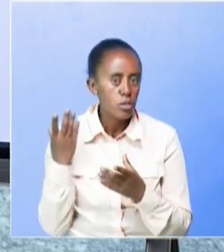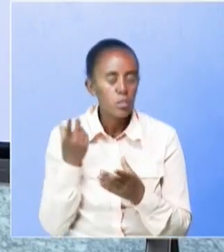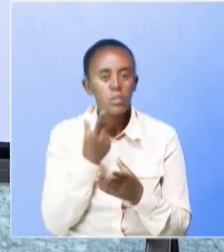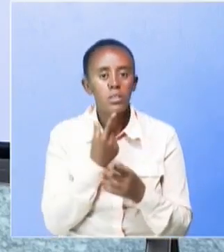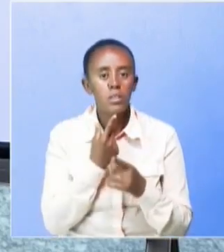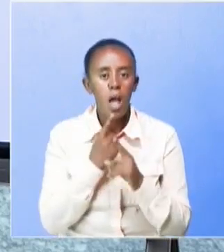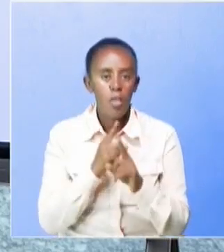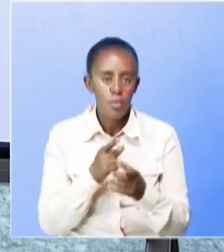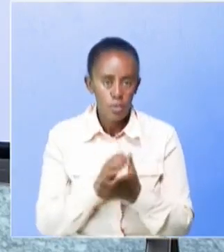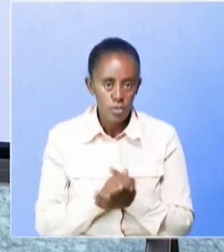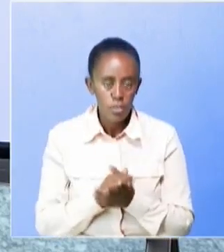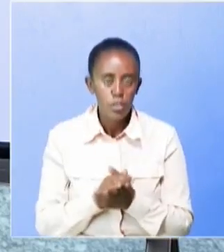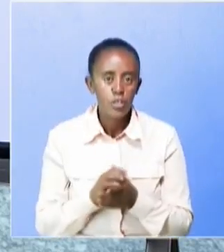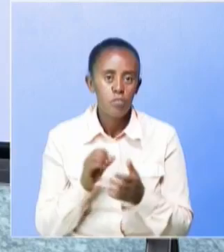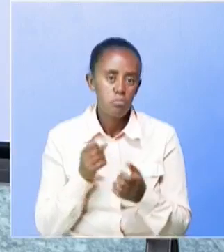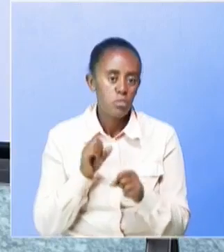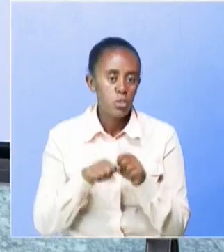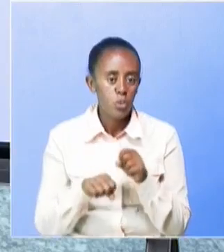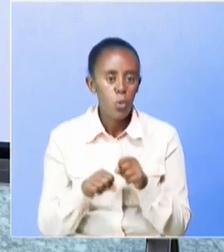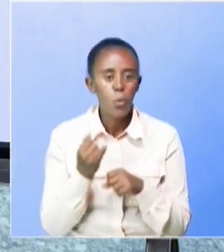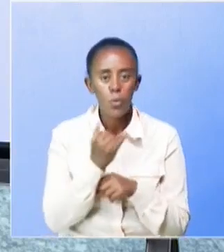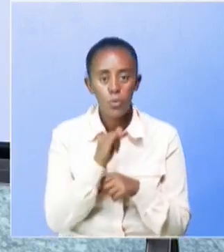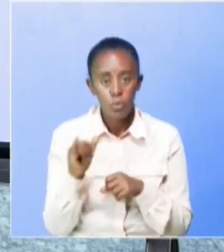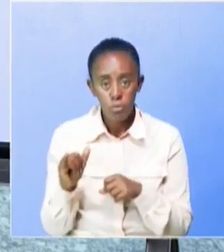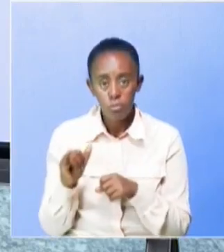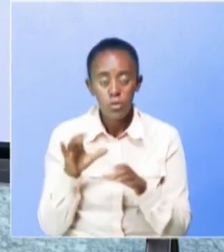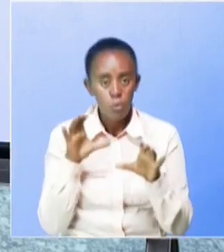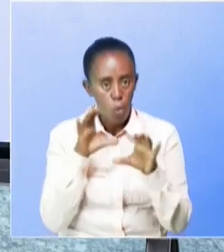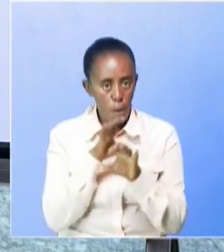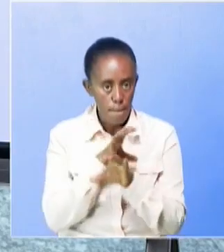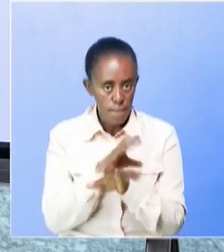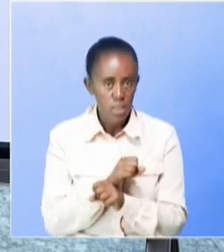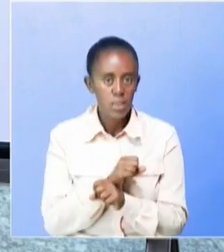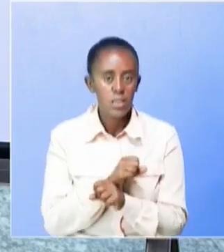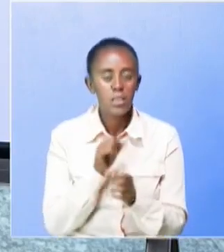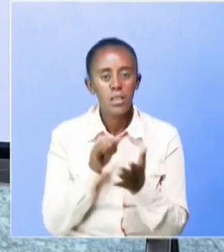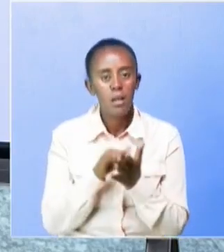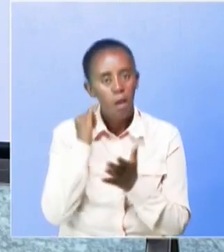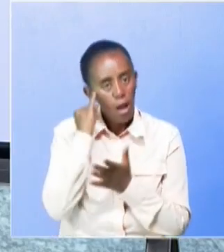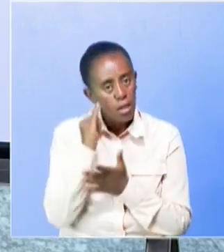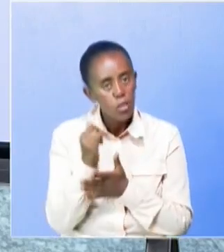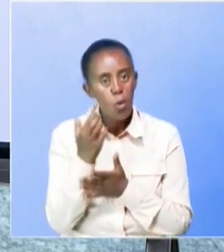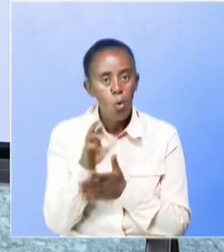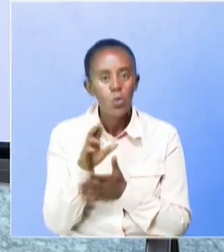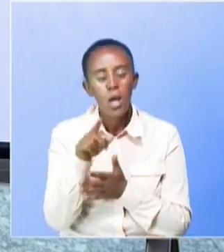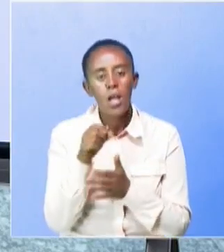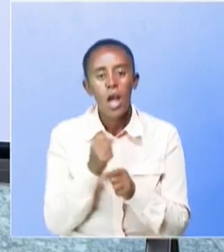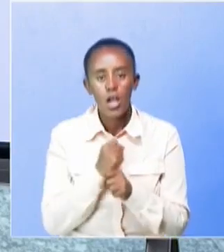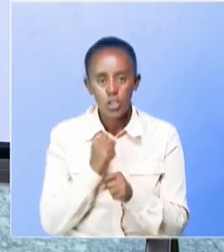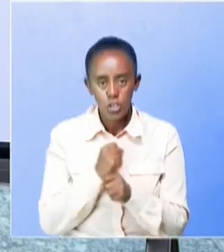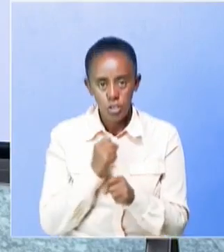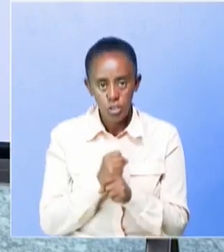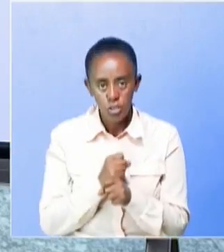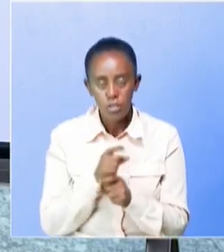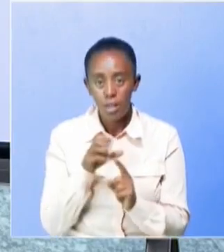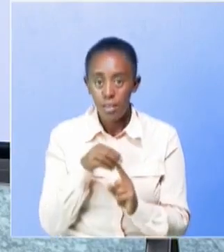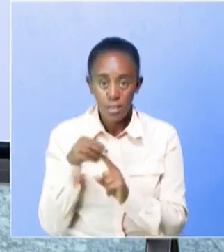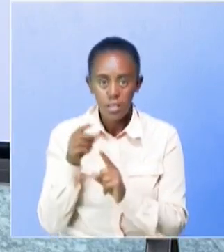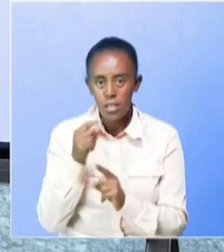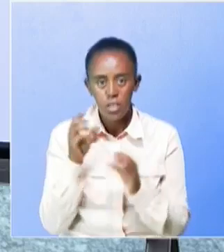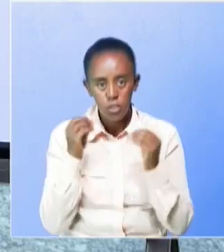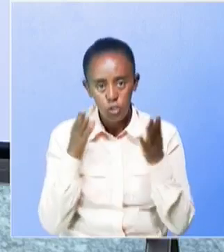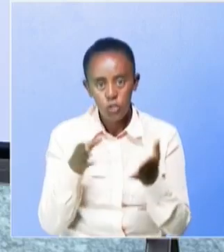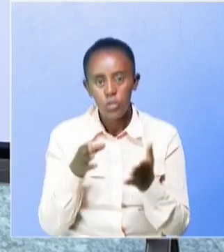answer. So they had completed that idea or that action until the teacher